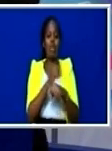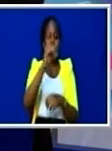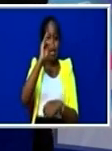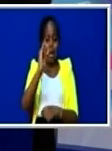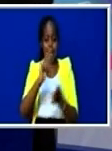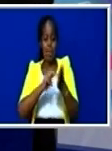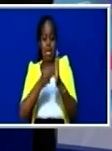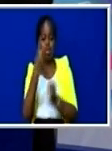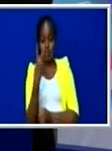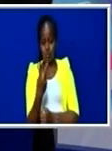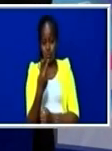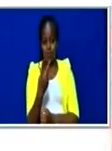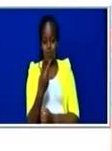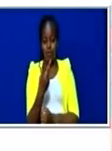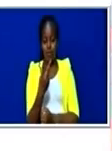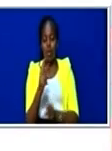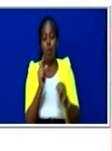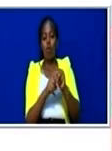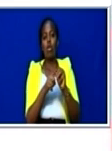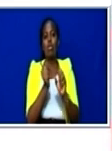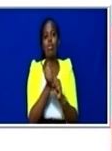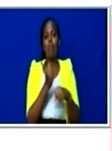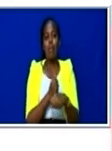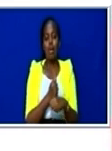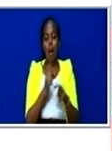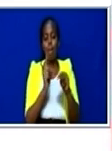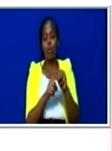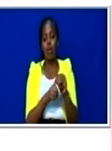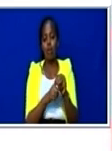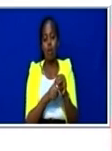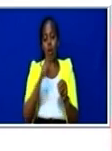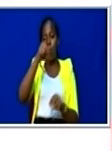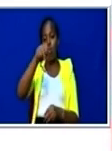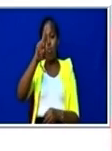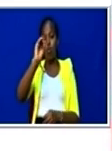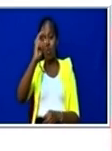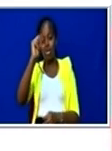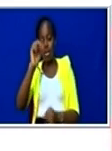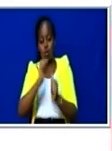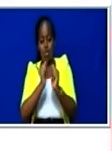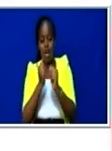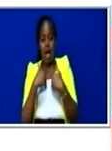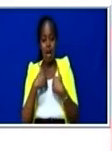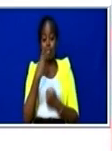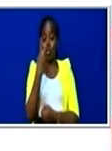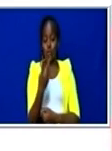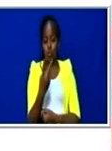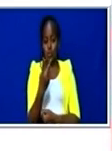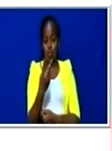a dipeptide molecule is a molecule of it's a protein molecule which is made up